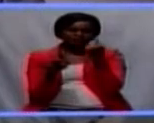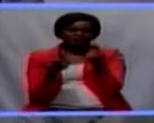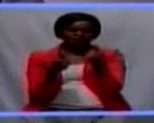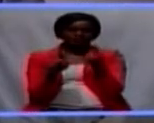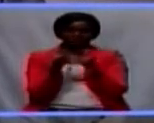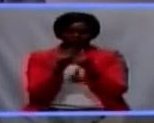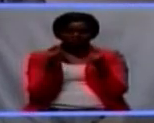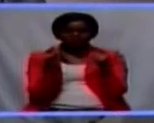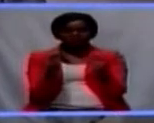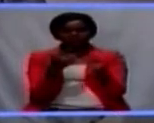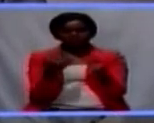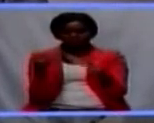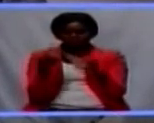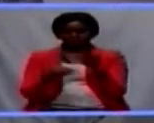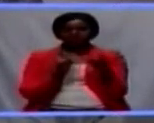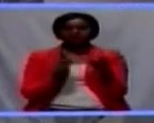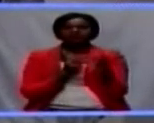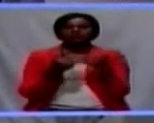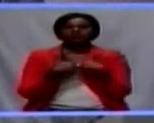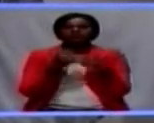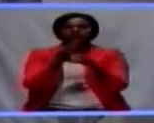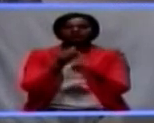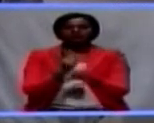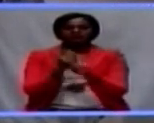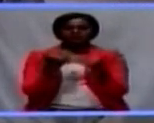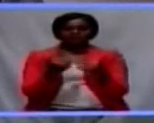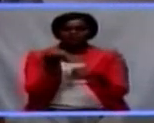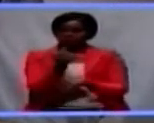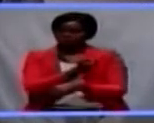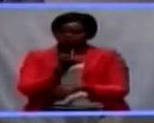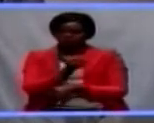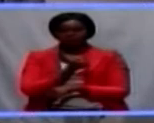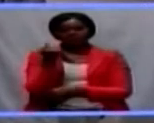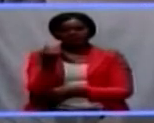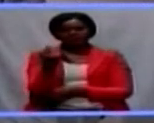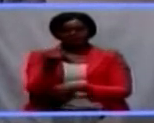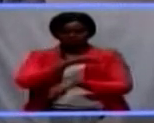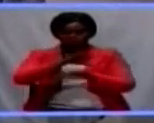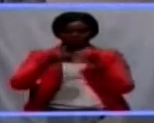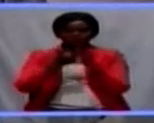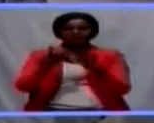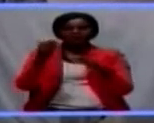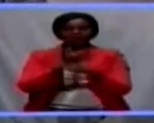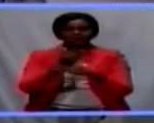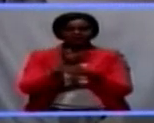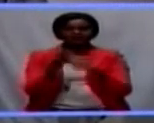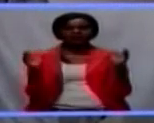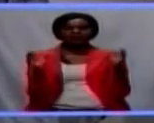major criticisms that we have received, I think so far that is the only one, because the whole business community